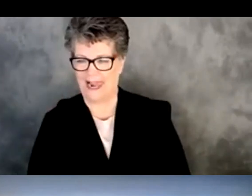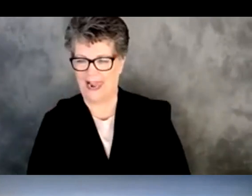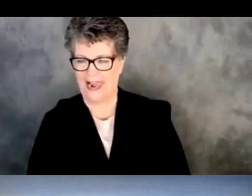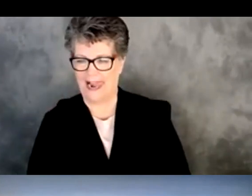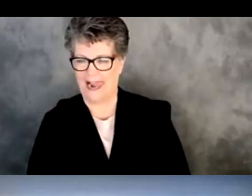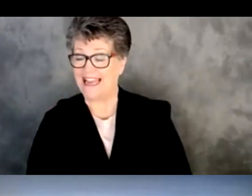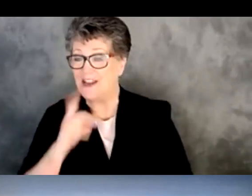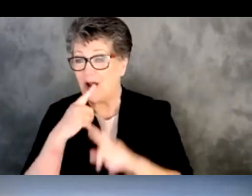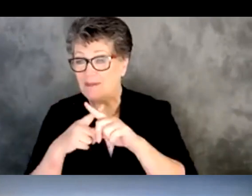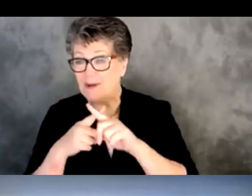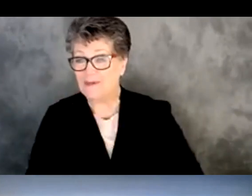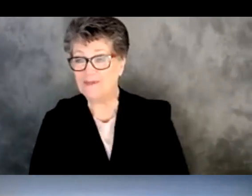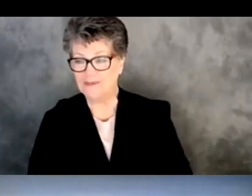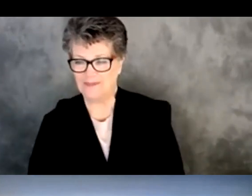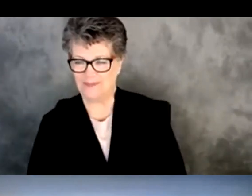And you're on mute, Patty.